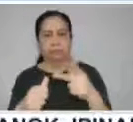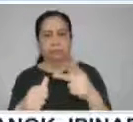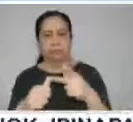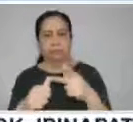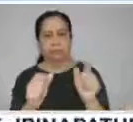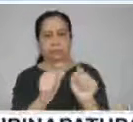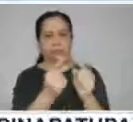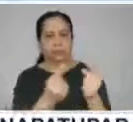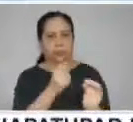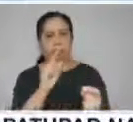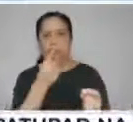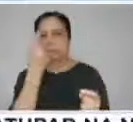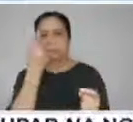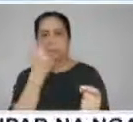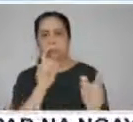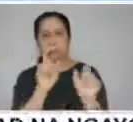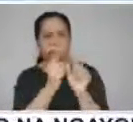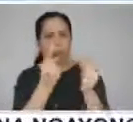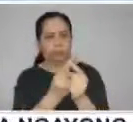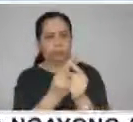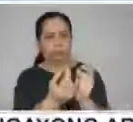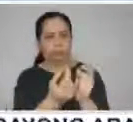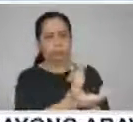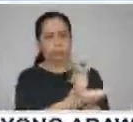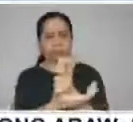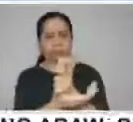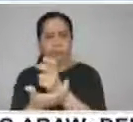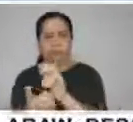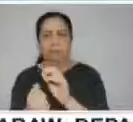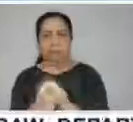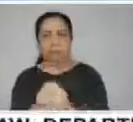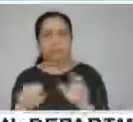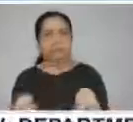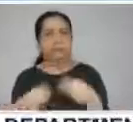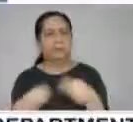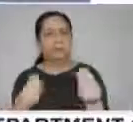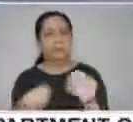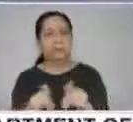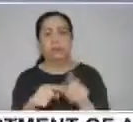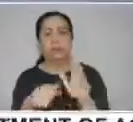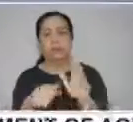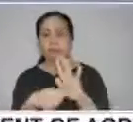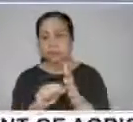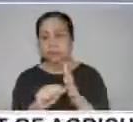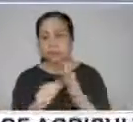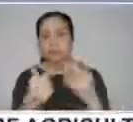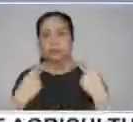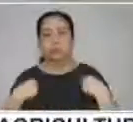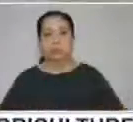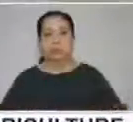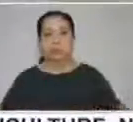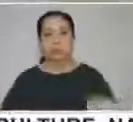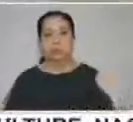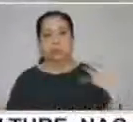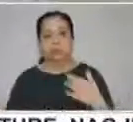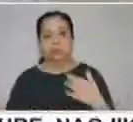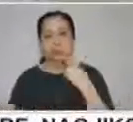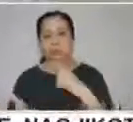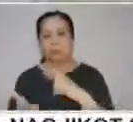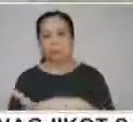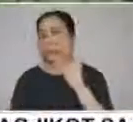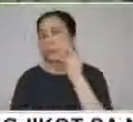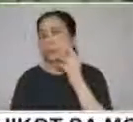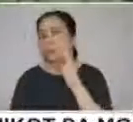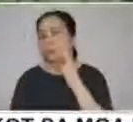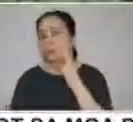our indigent populations, and other priority in the next phases. Paglilinaw ng health official, importante